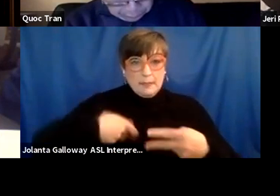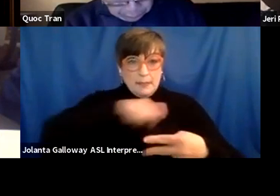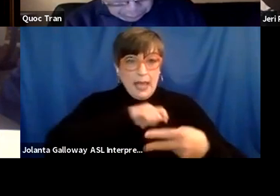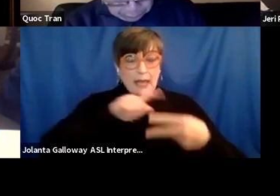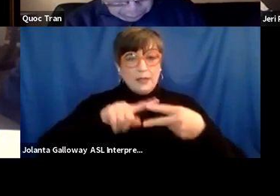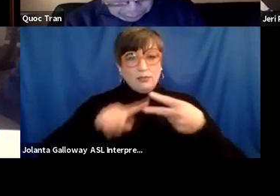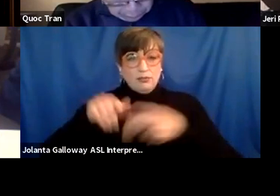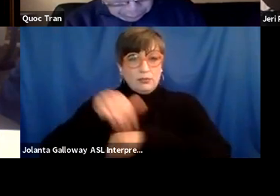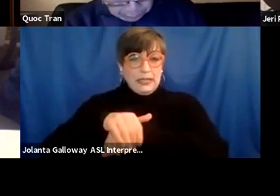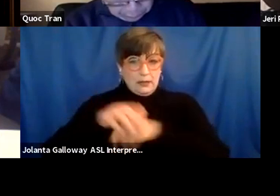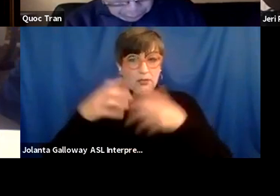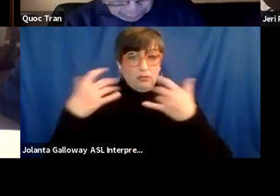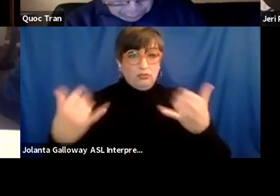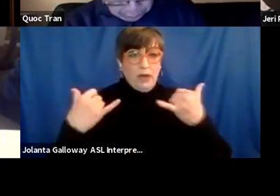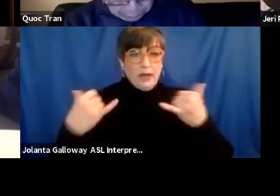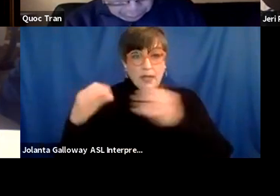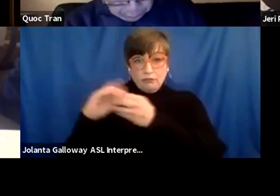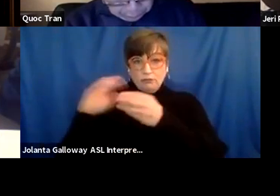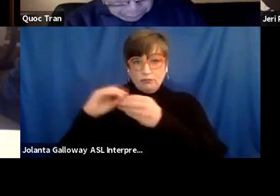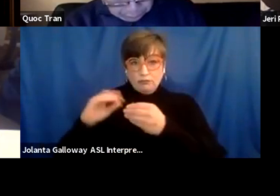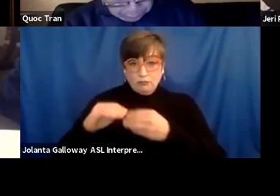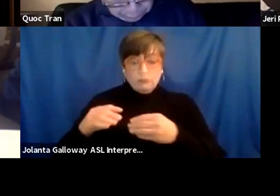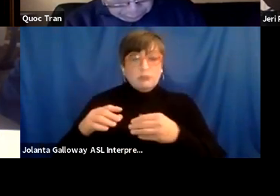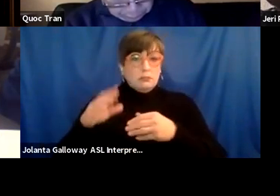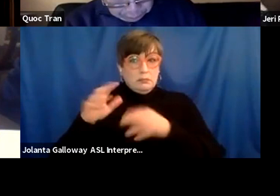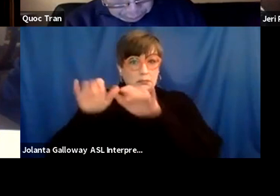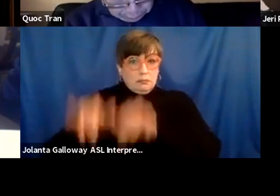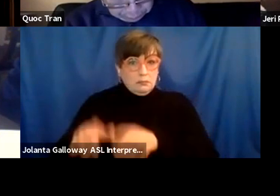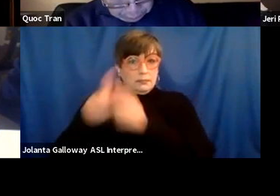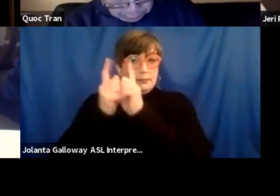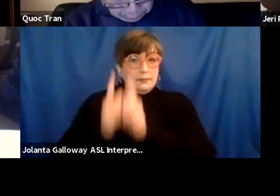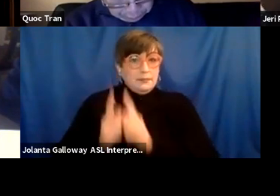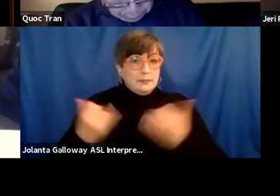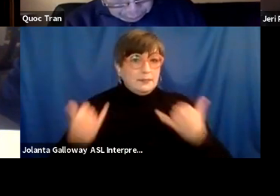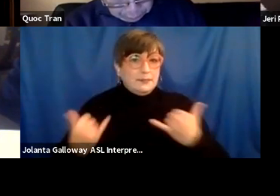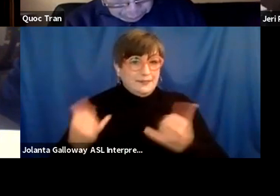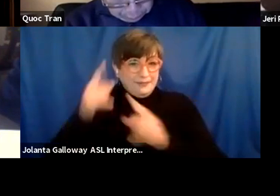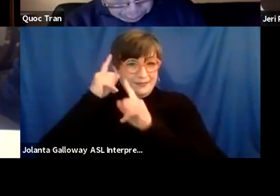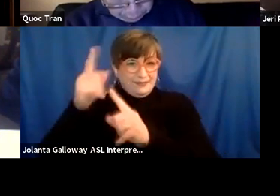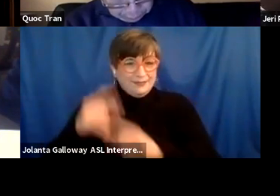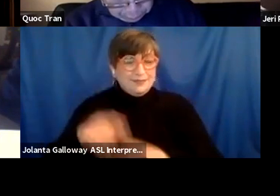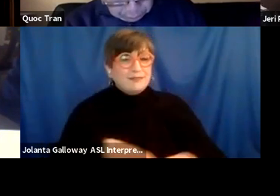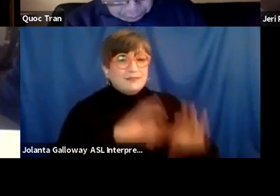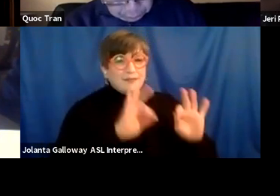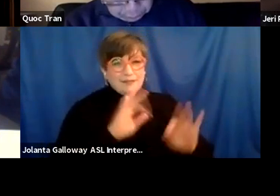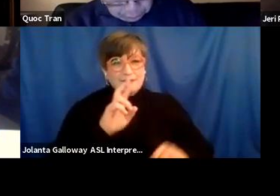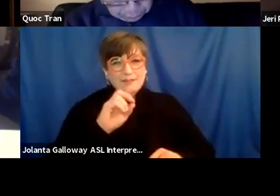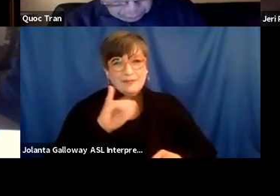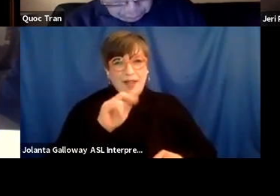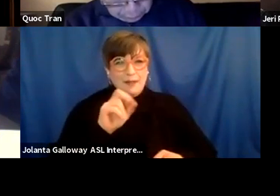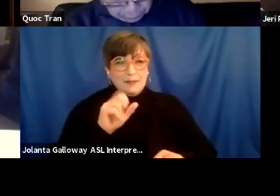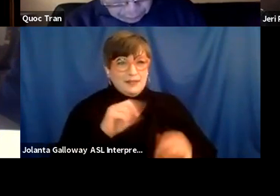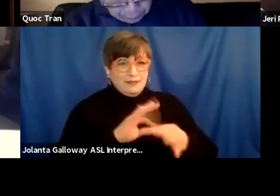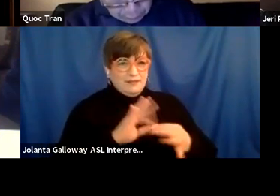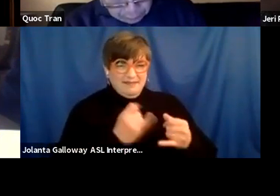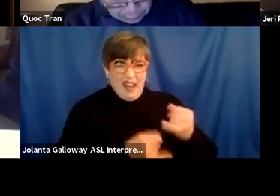in English, and that she's working to get them transcripted in other languages. Okay, and this, my last question is one,